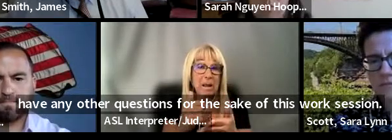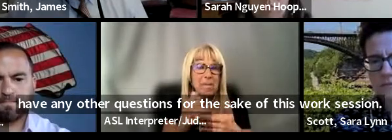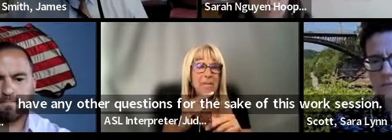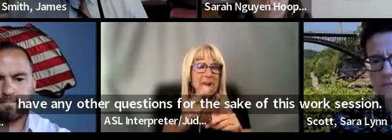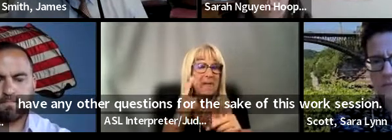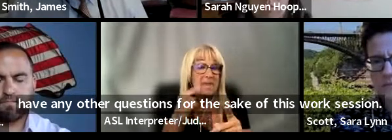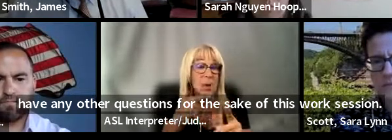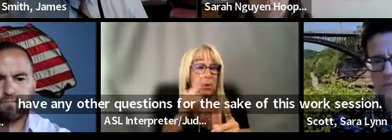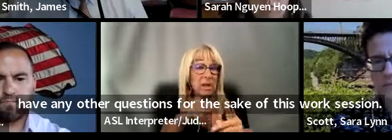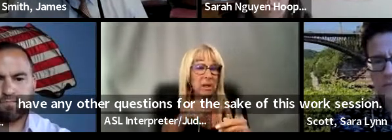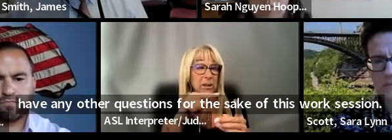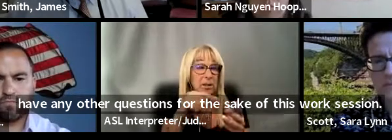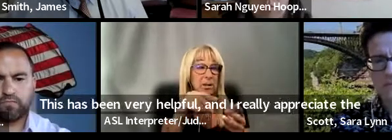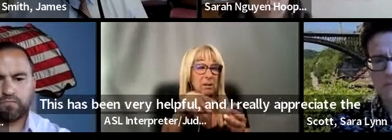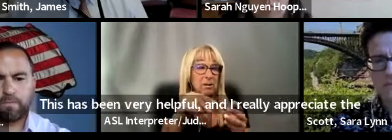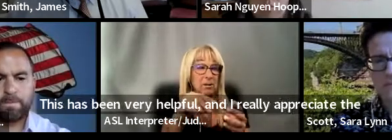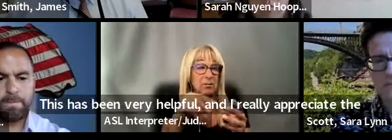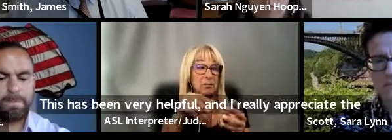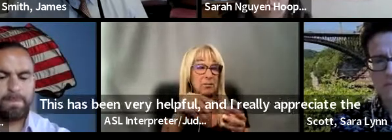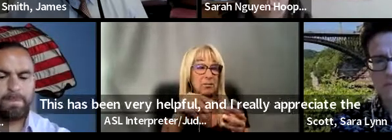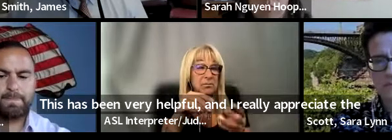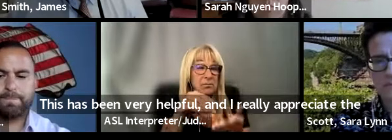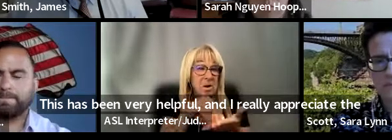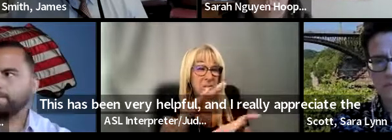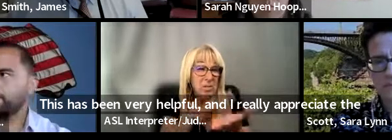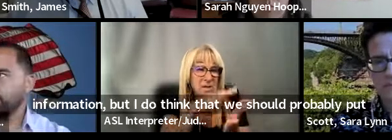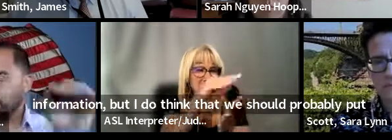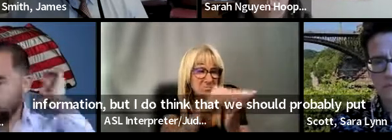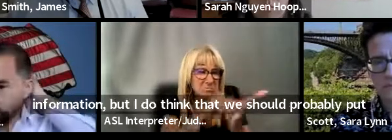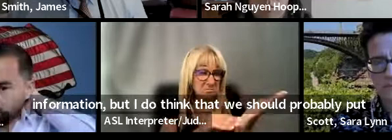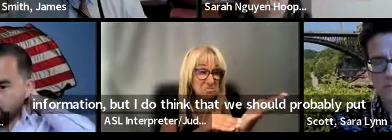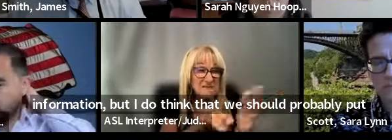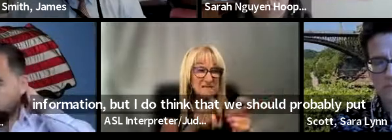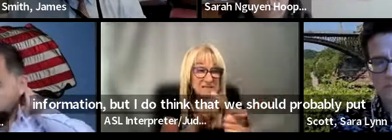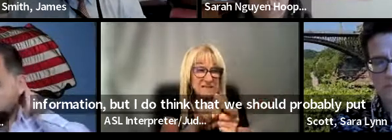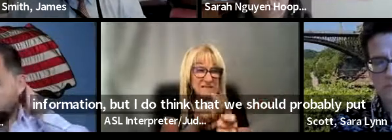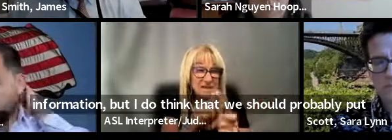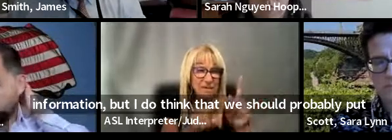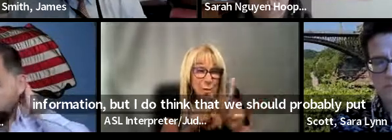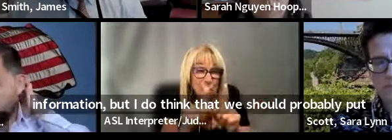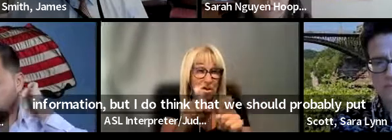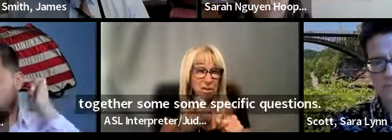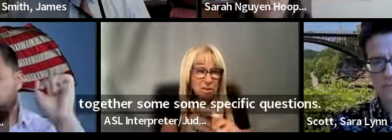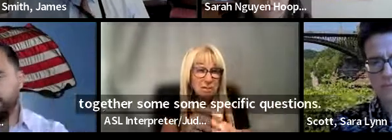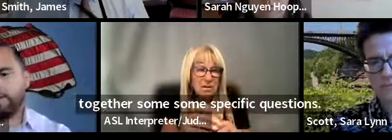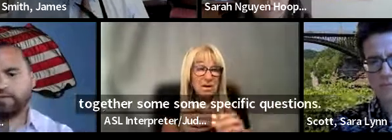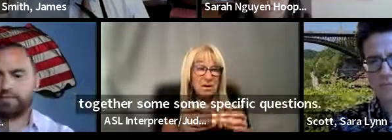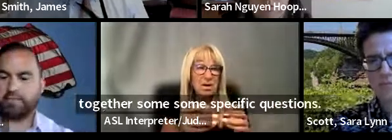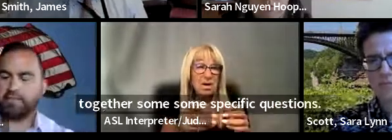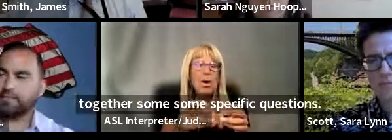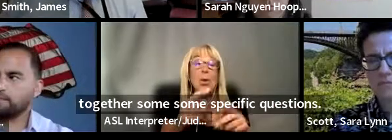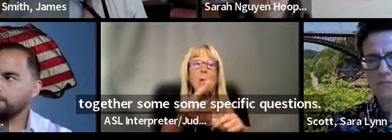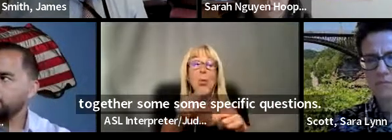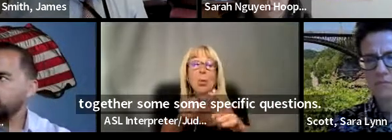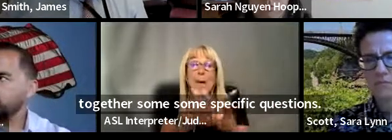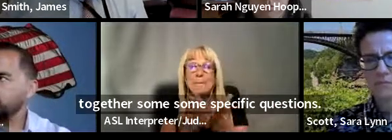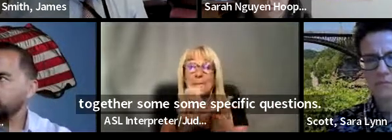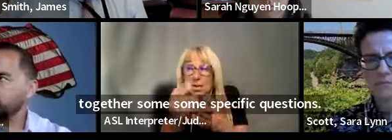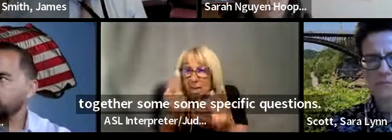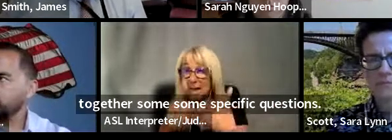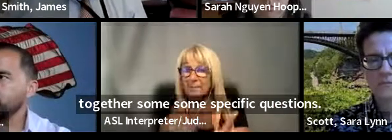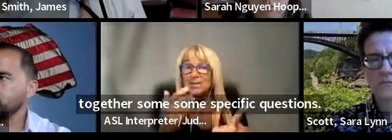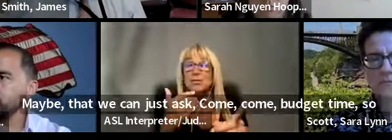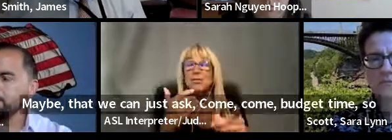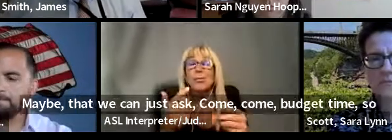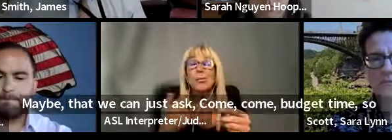we should probably put together some specific questions, maybe that we can just ask come budget time, so that we have a